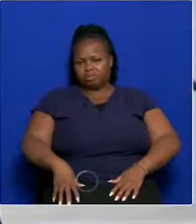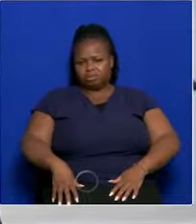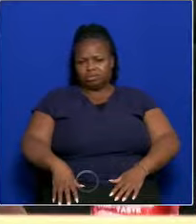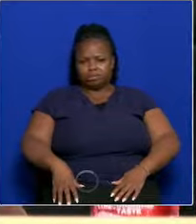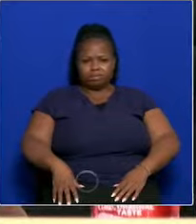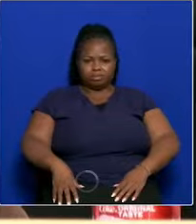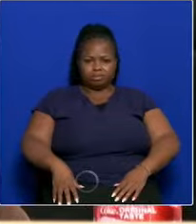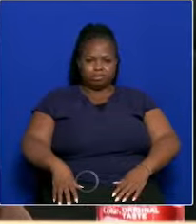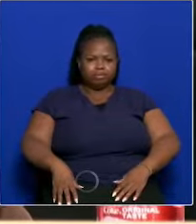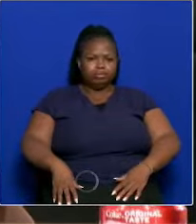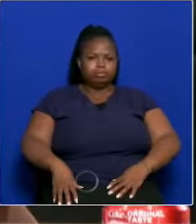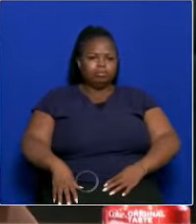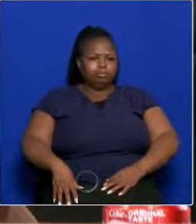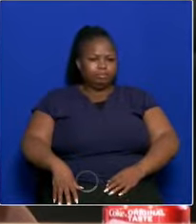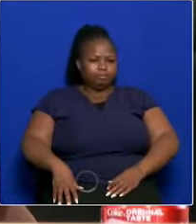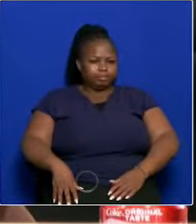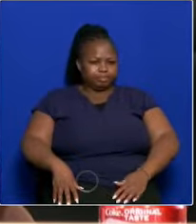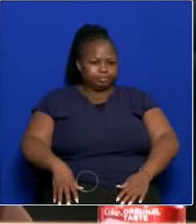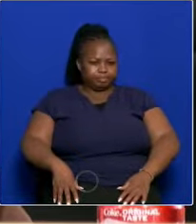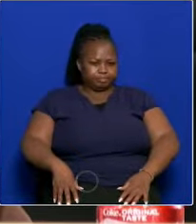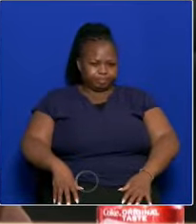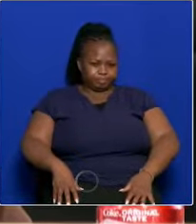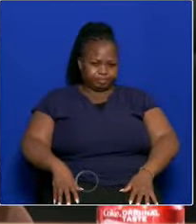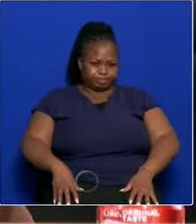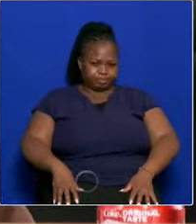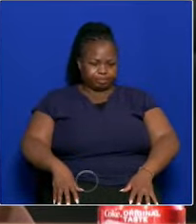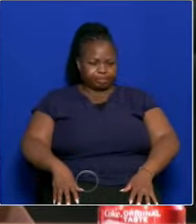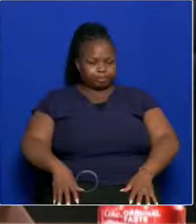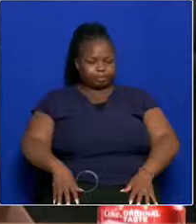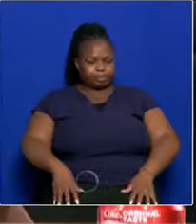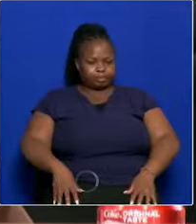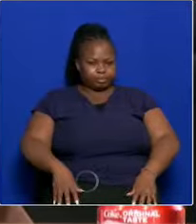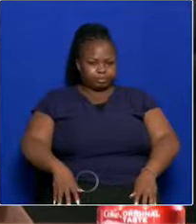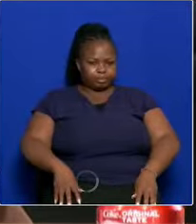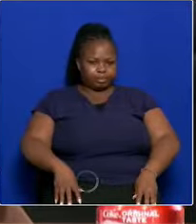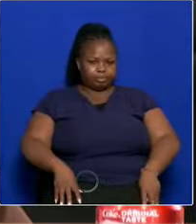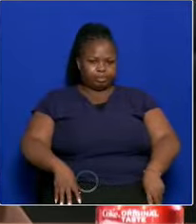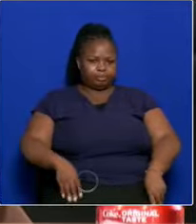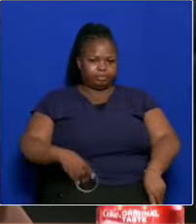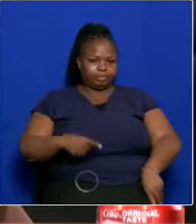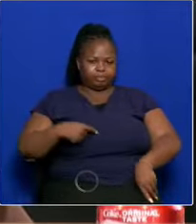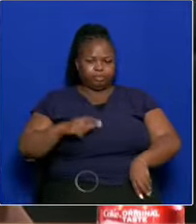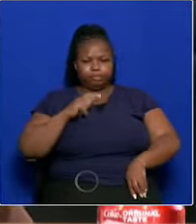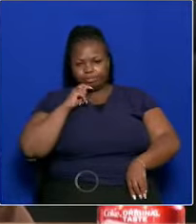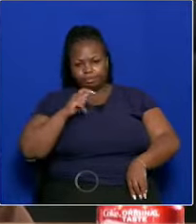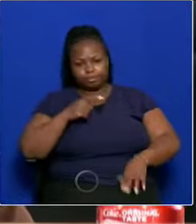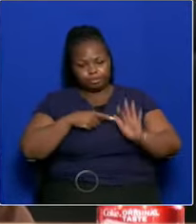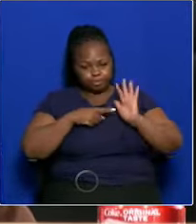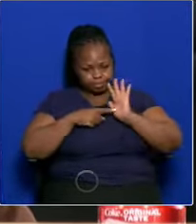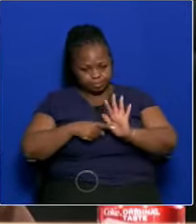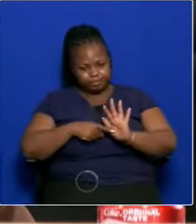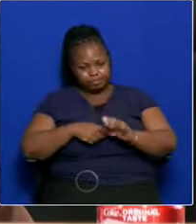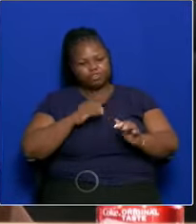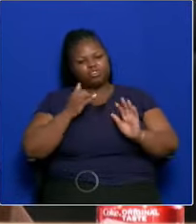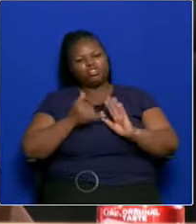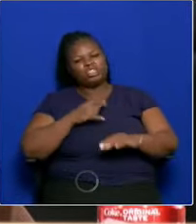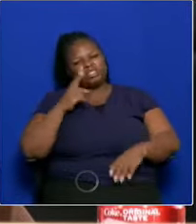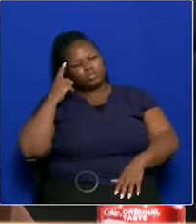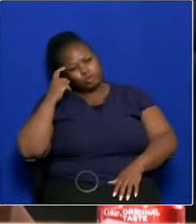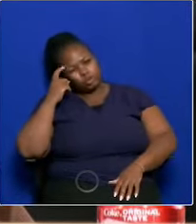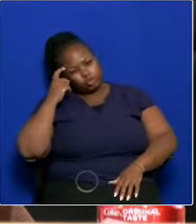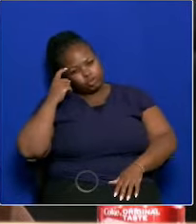General, just to maybe further demonstrate that it can't be just curiosity, let's go